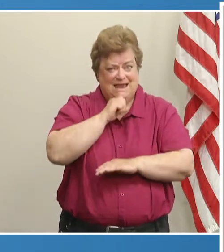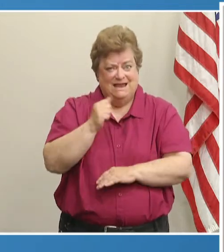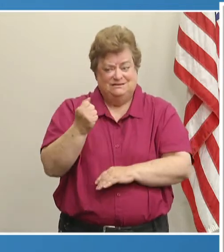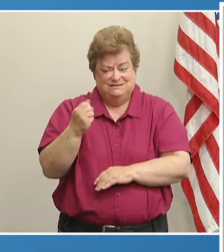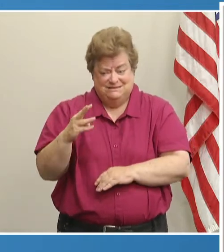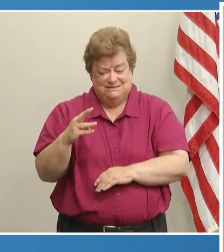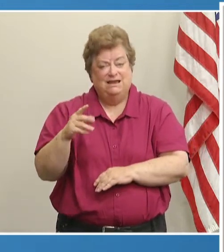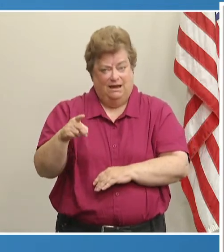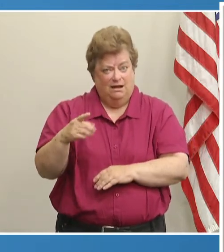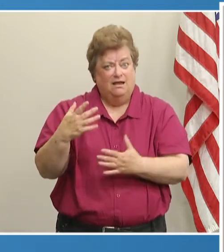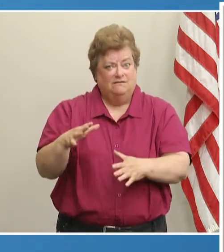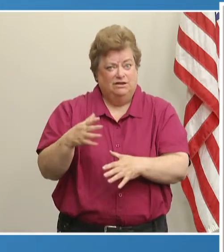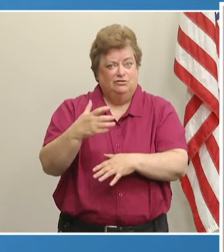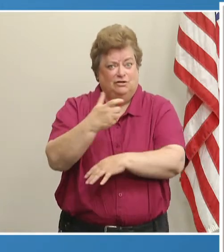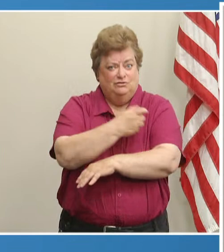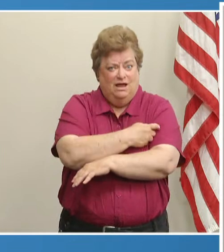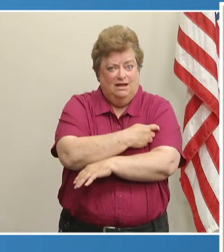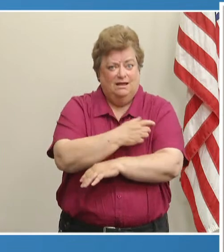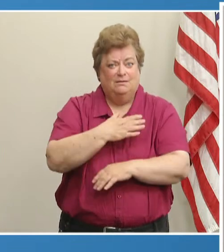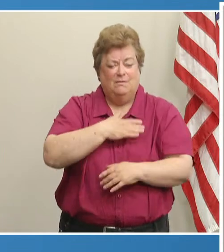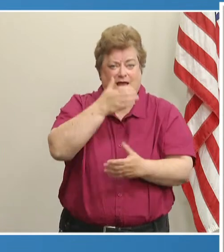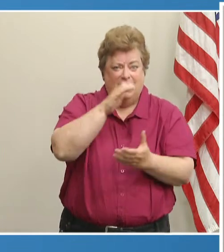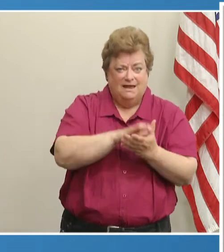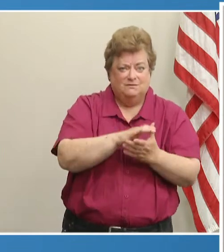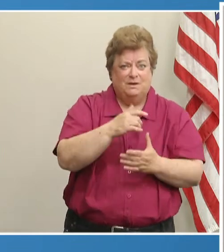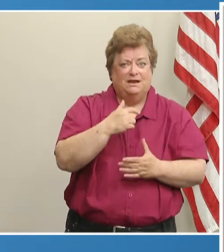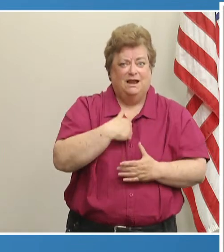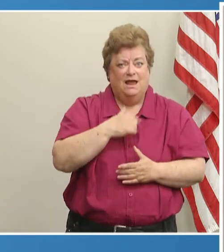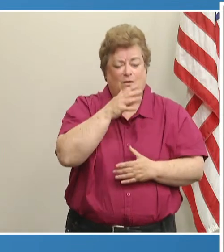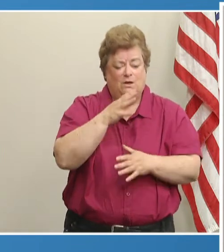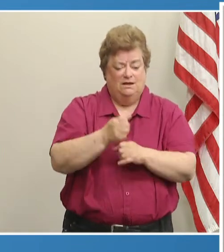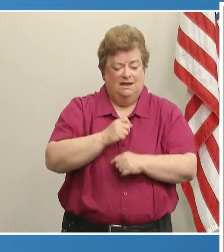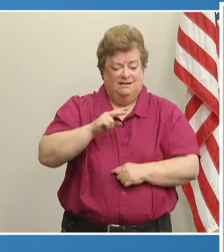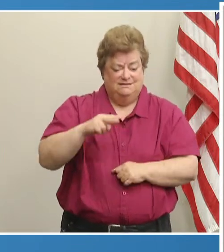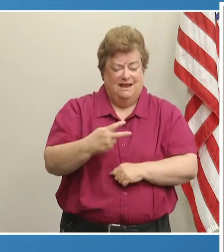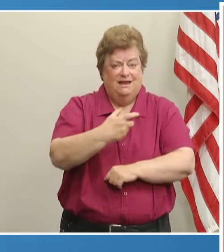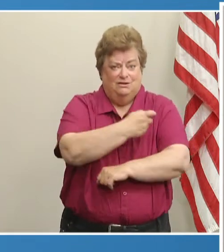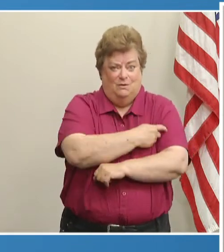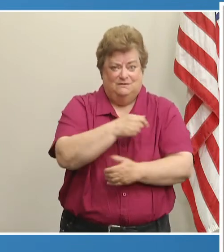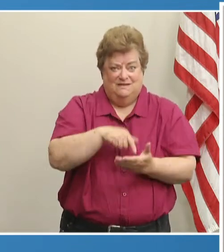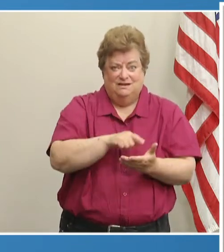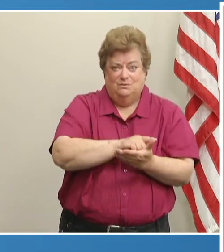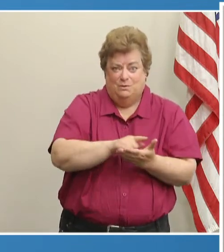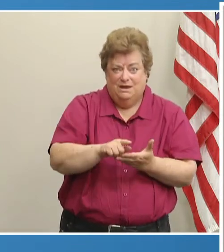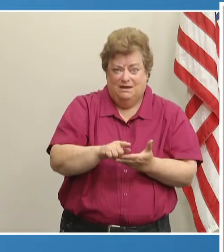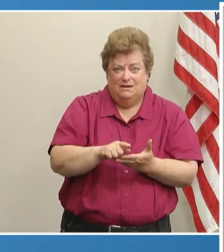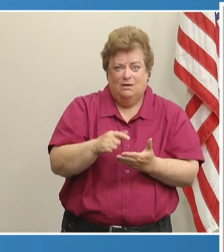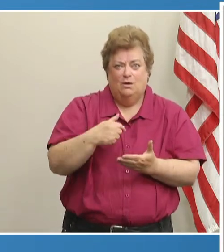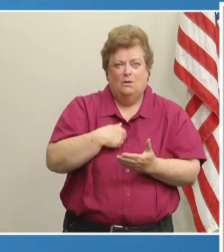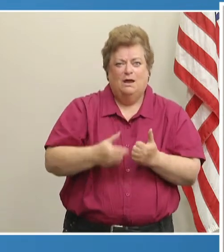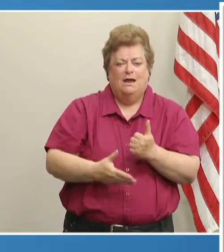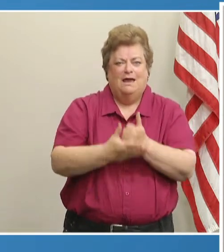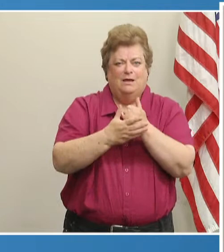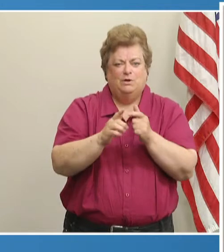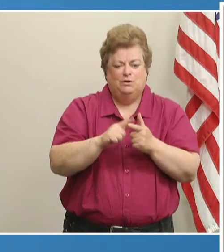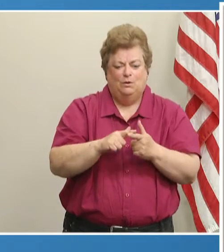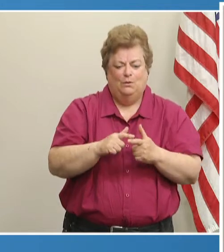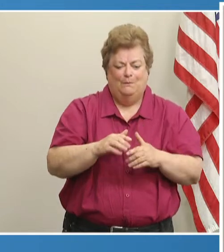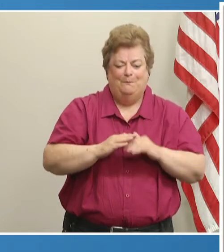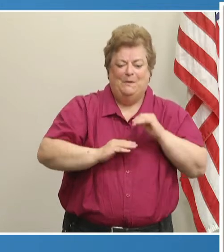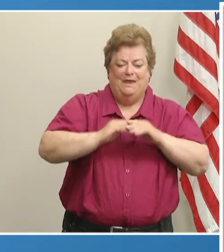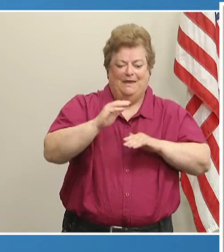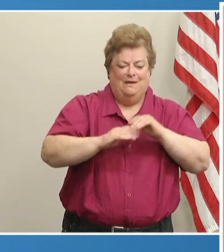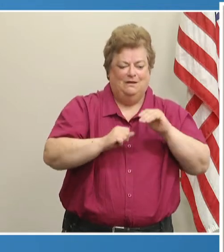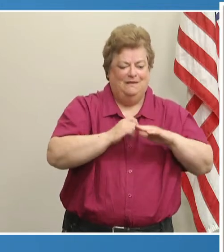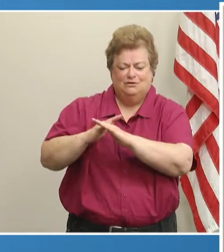doses, and because my husband and I will both get our second doses this week, we are helping to build a web of protection for